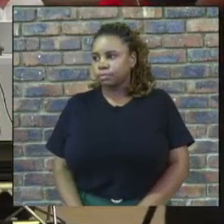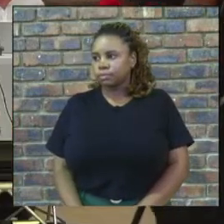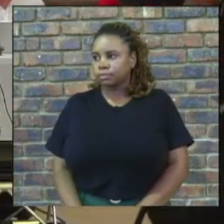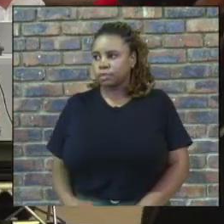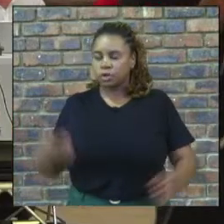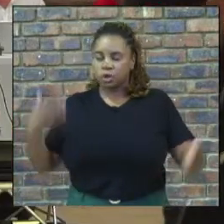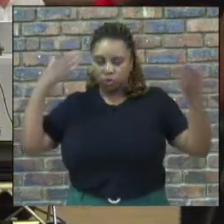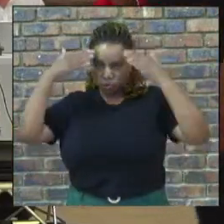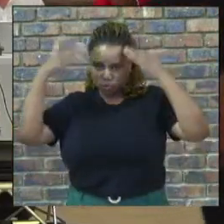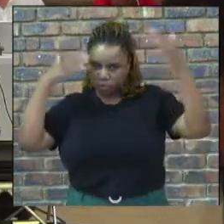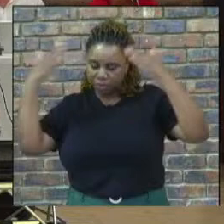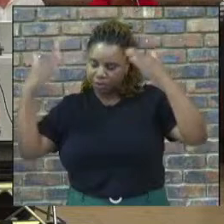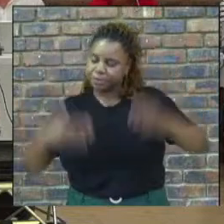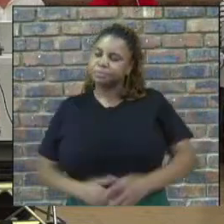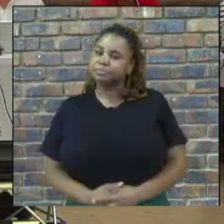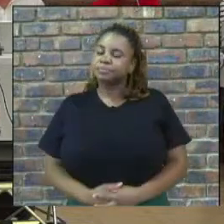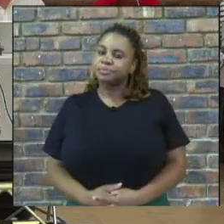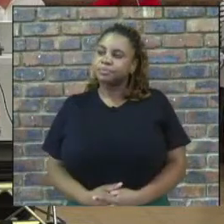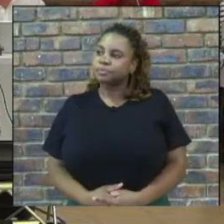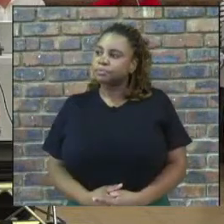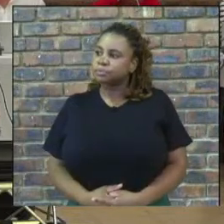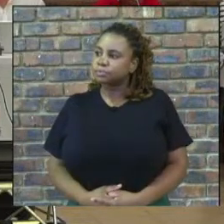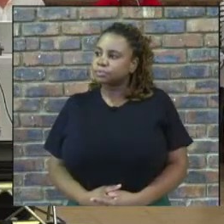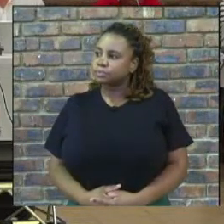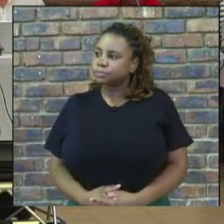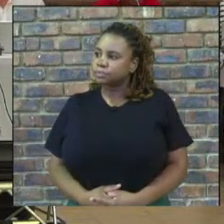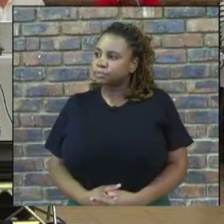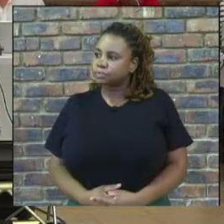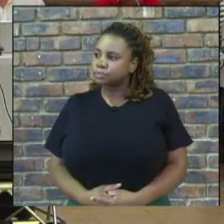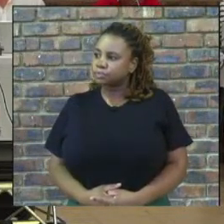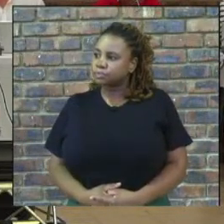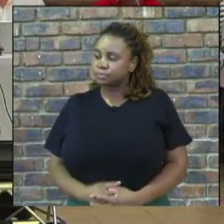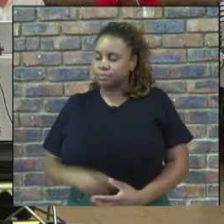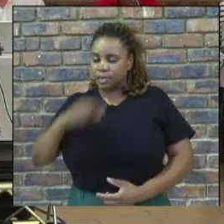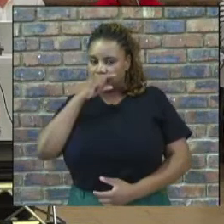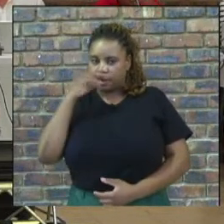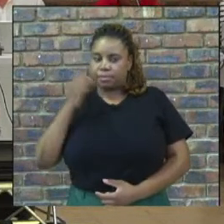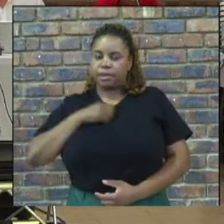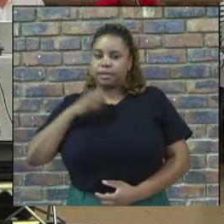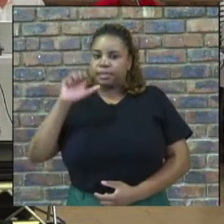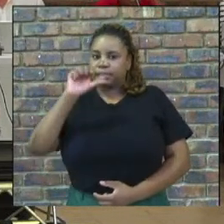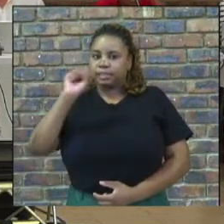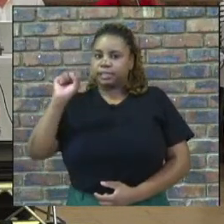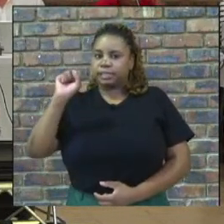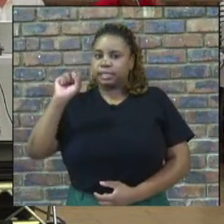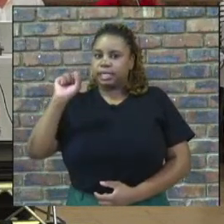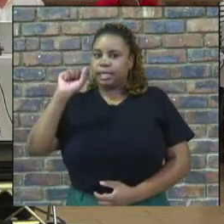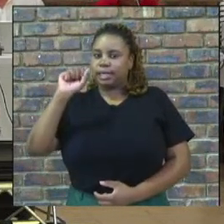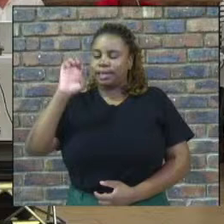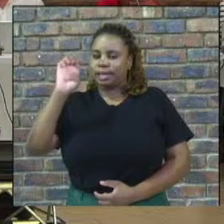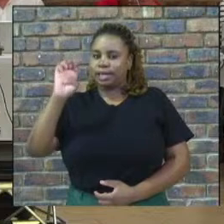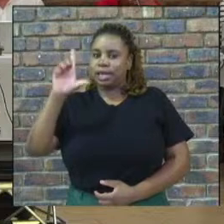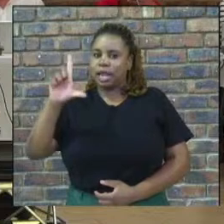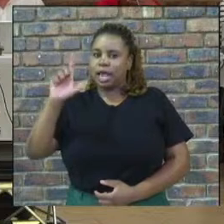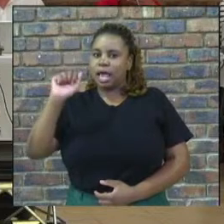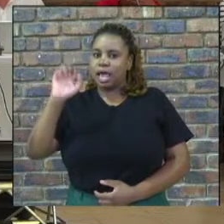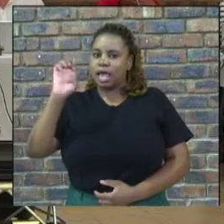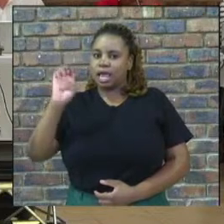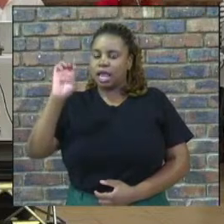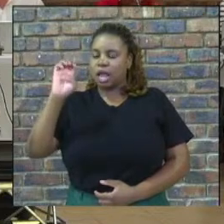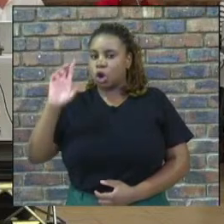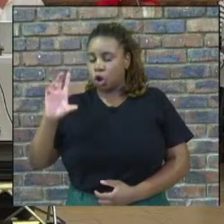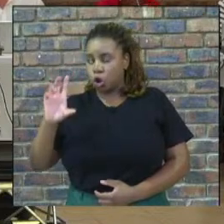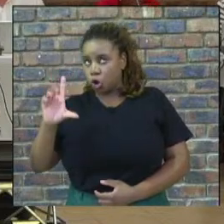Dumelang kaofela. Yo bua mo ke Selaelo from Westland. Nna ke tlo bua